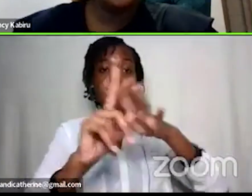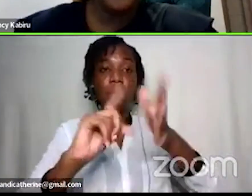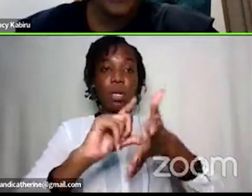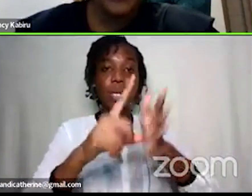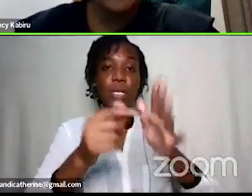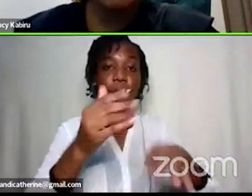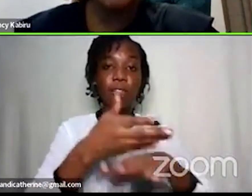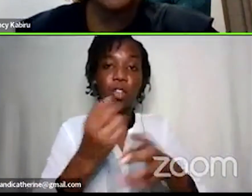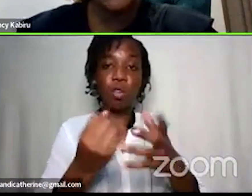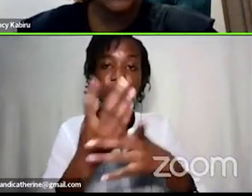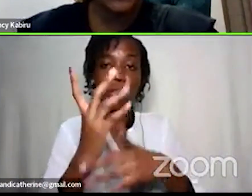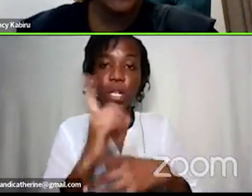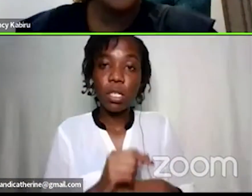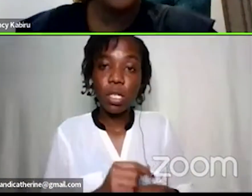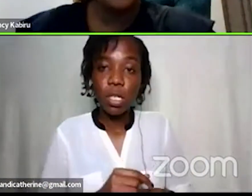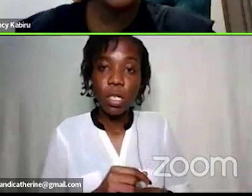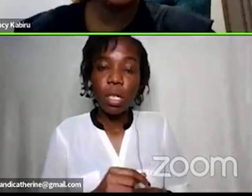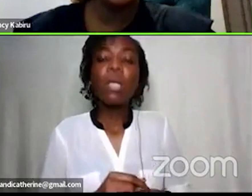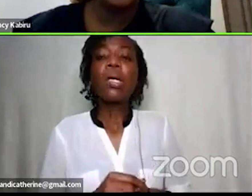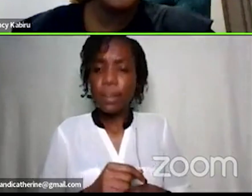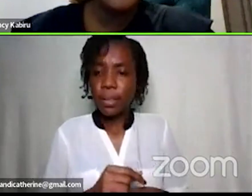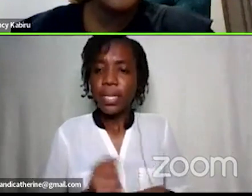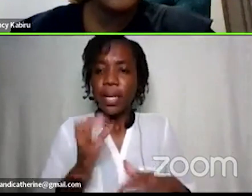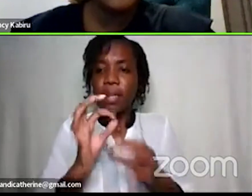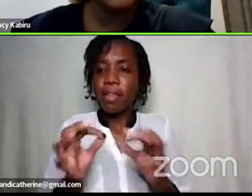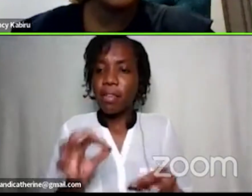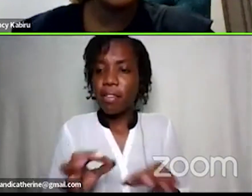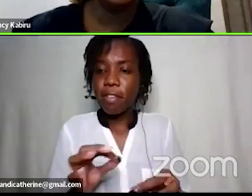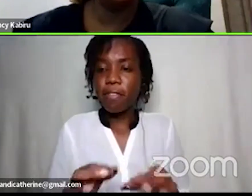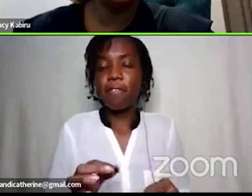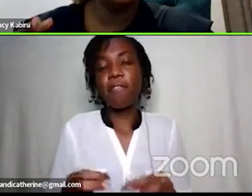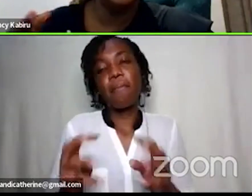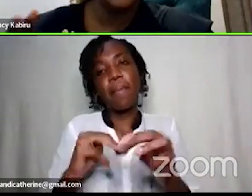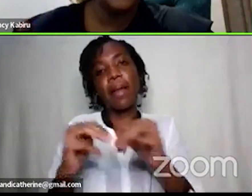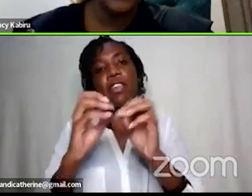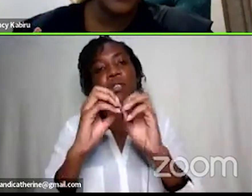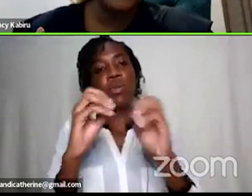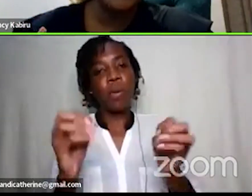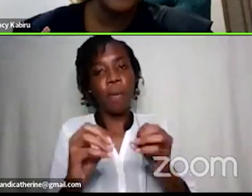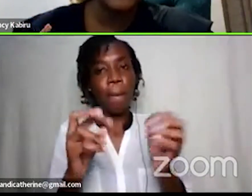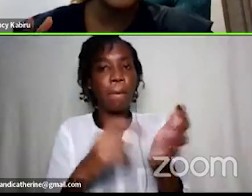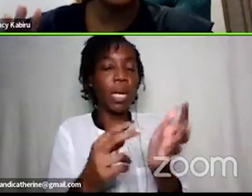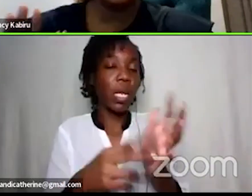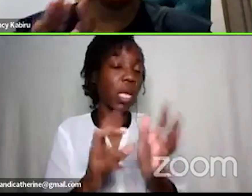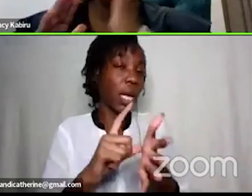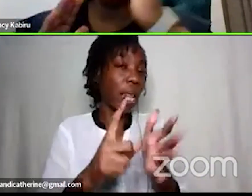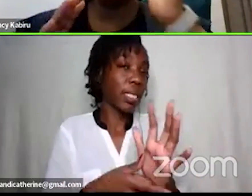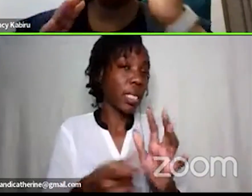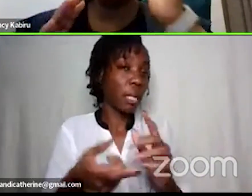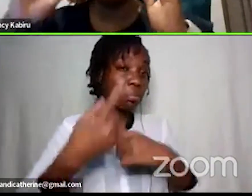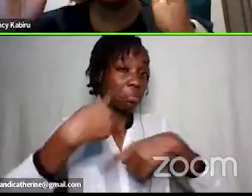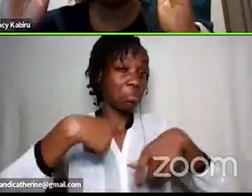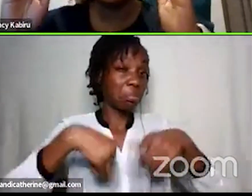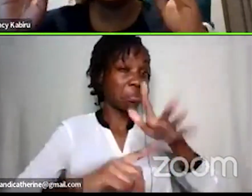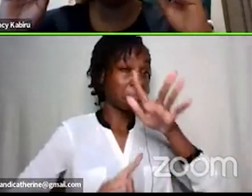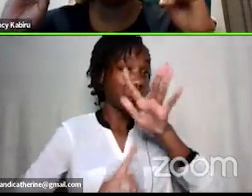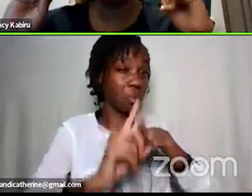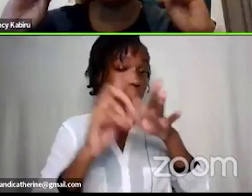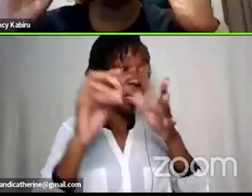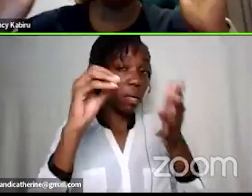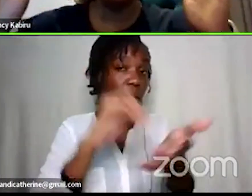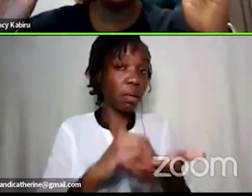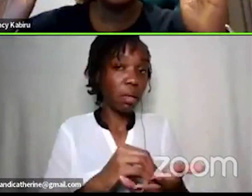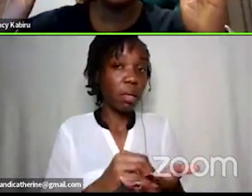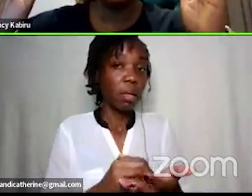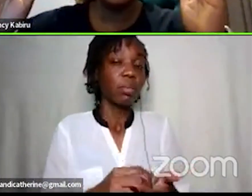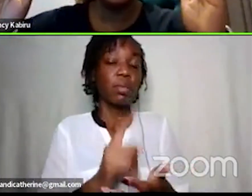Yes, if not managed, if you don't get coping skills, it will reoccur. As I mentioned, depression and